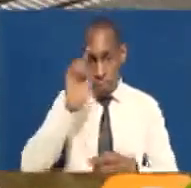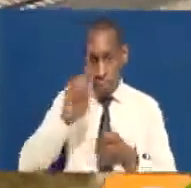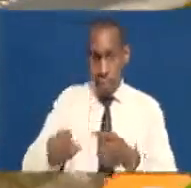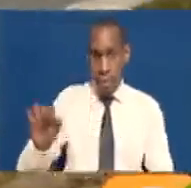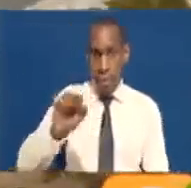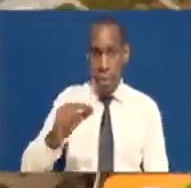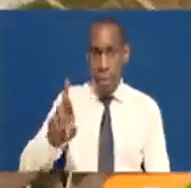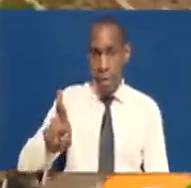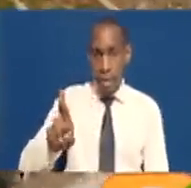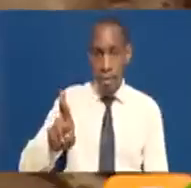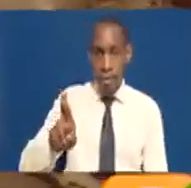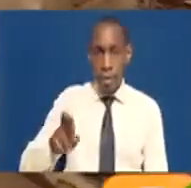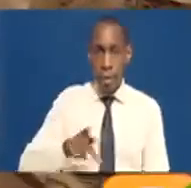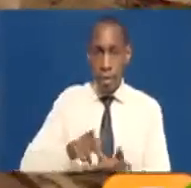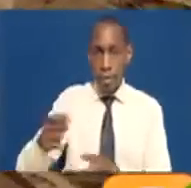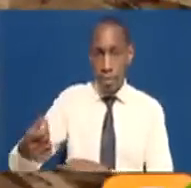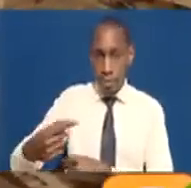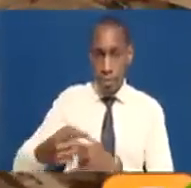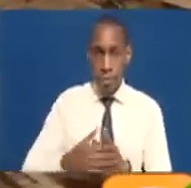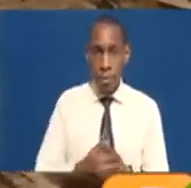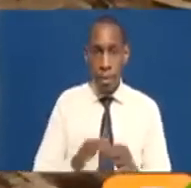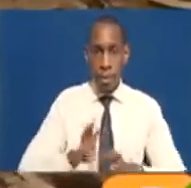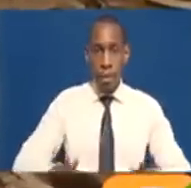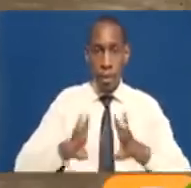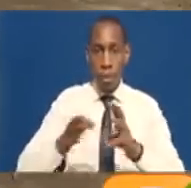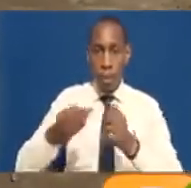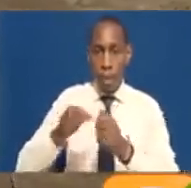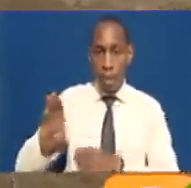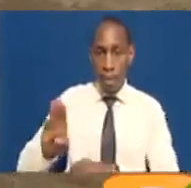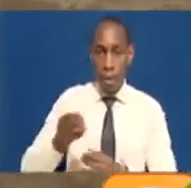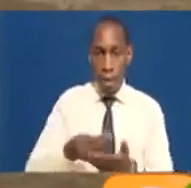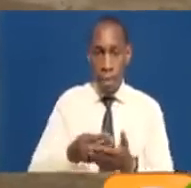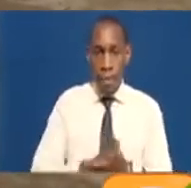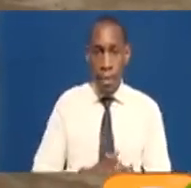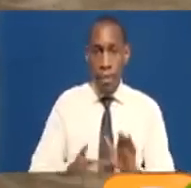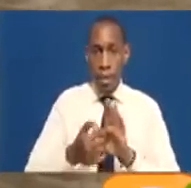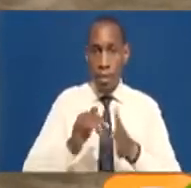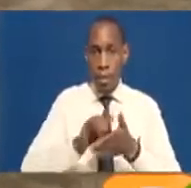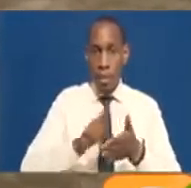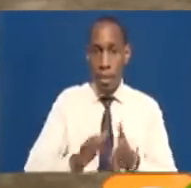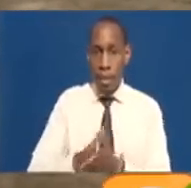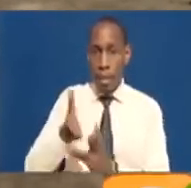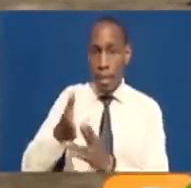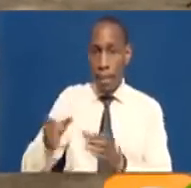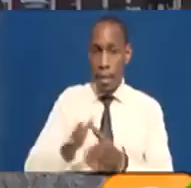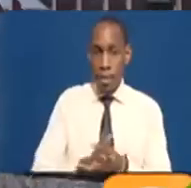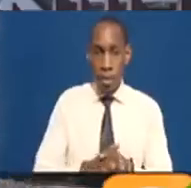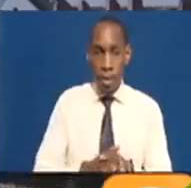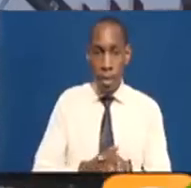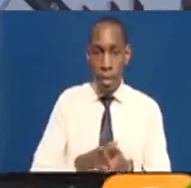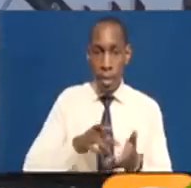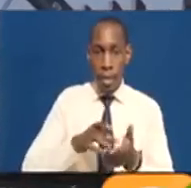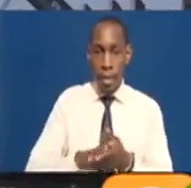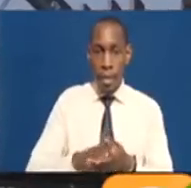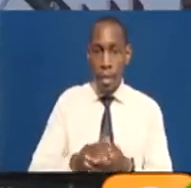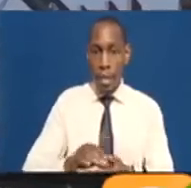gauge railway SGR compensation worth 8 billion shillings, stating that the syndicate claimed over 60%